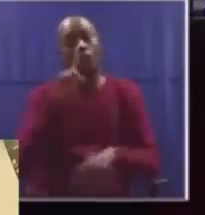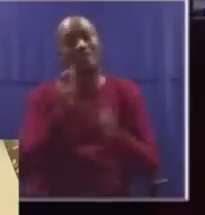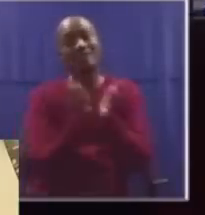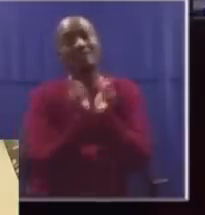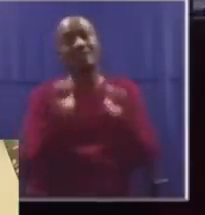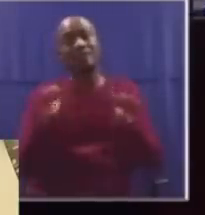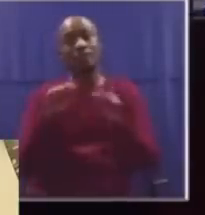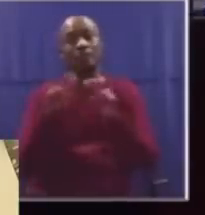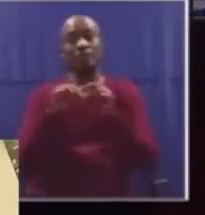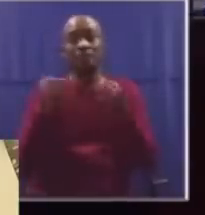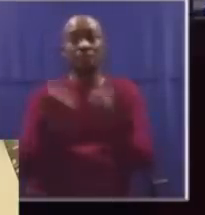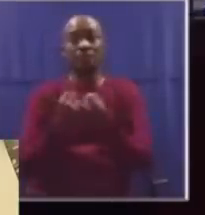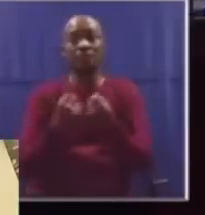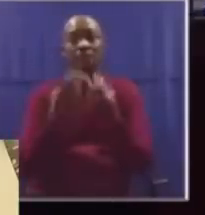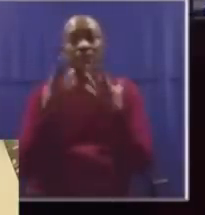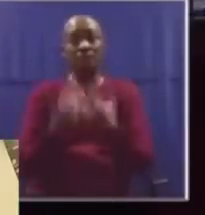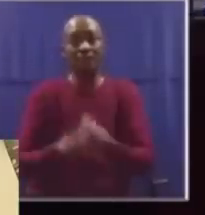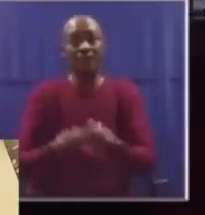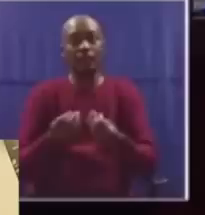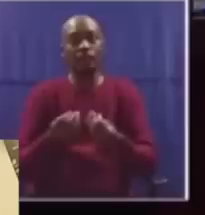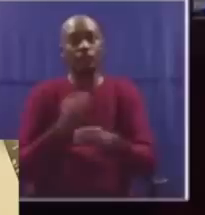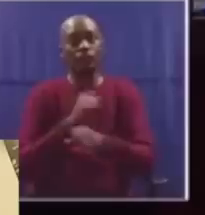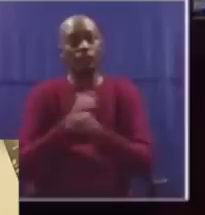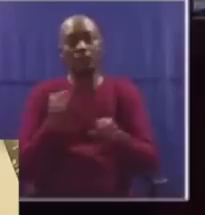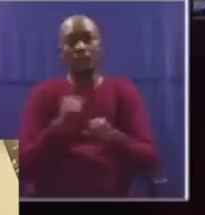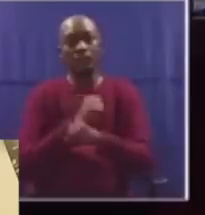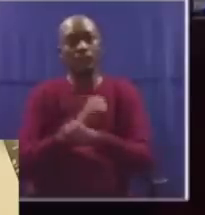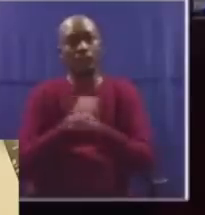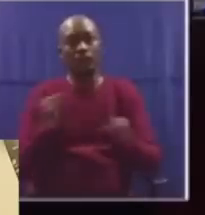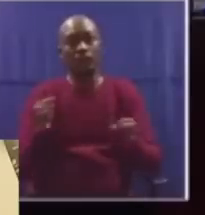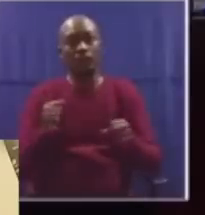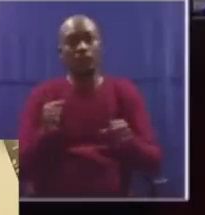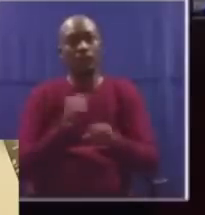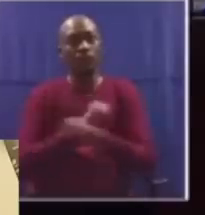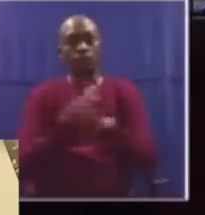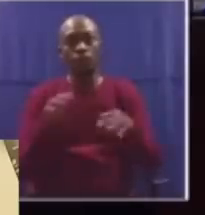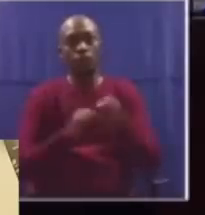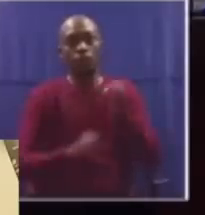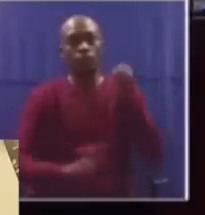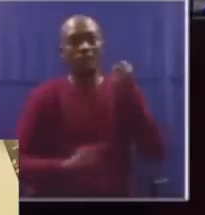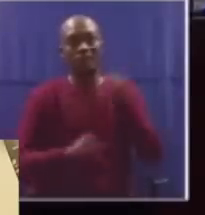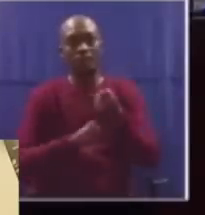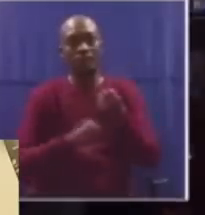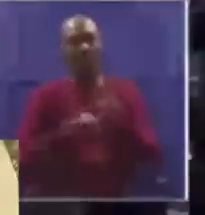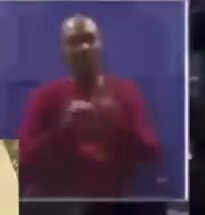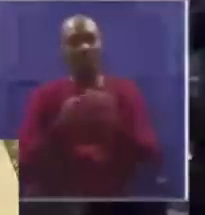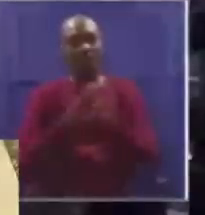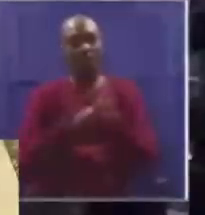liberated a nation. They have not and they never will. We will not support this bill.